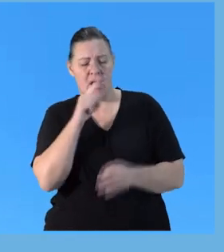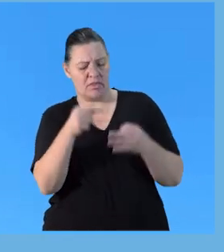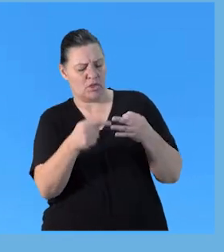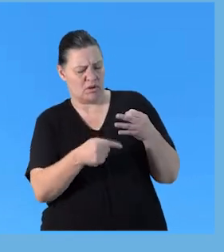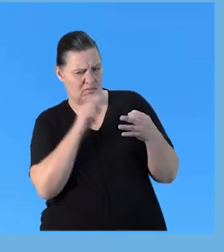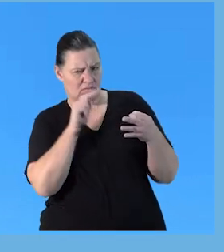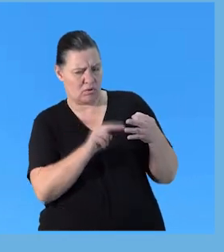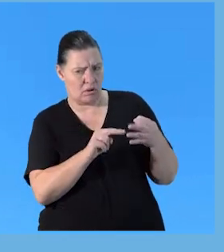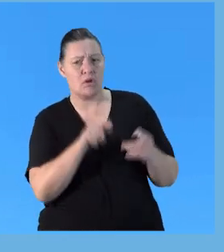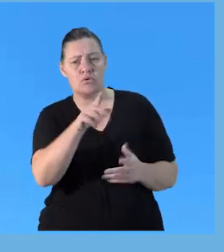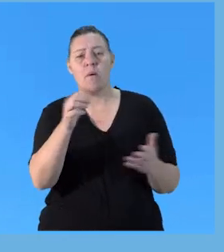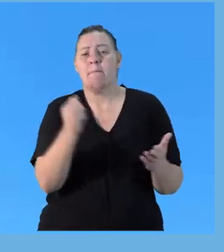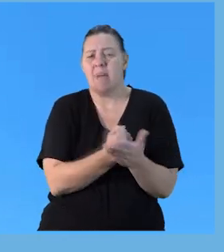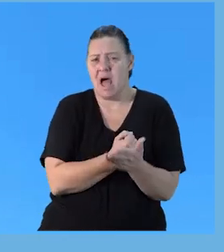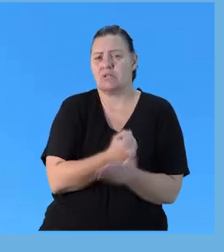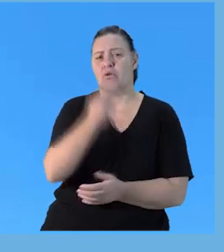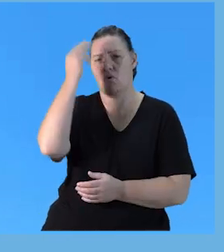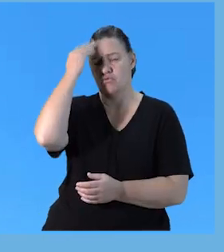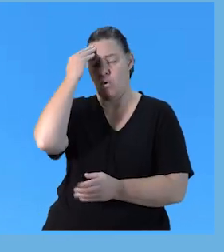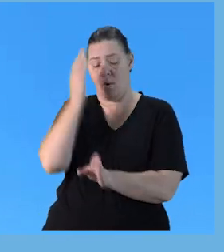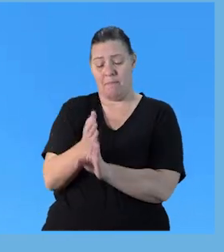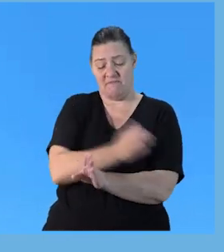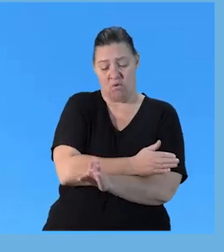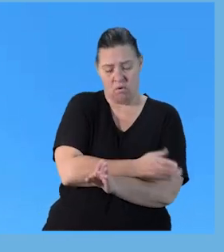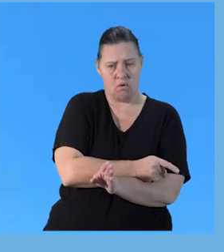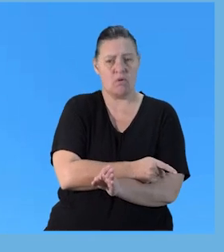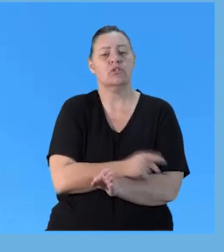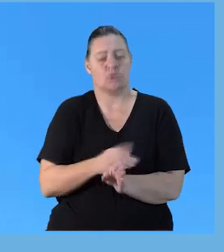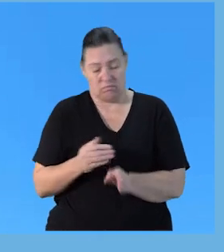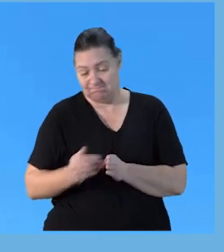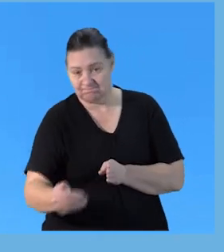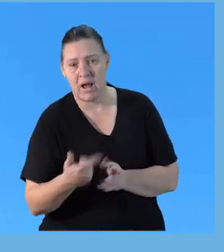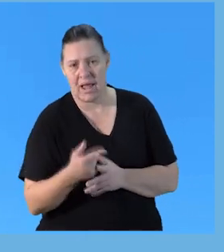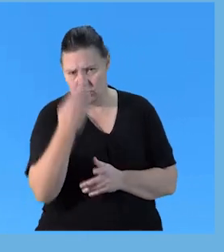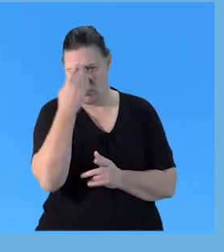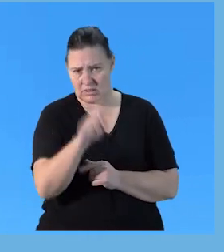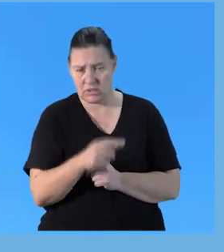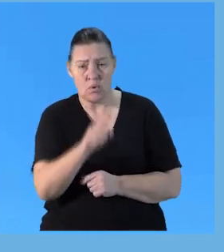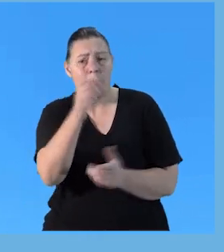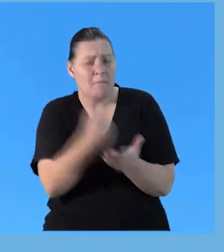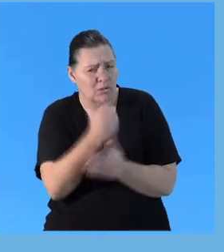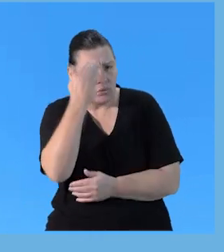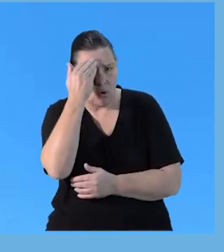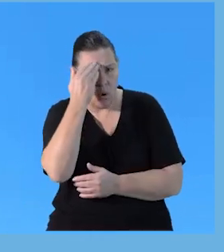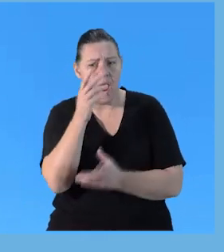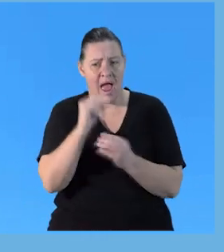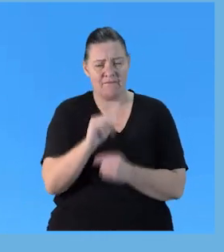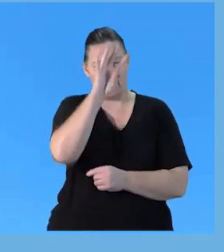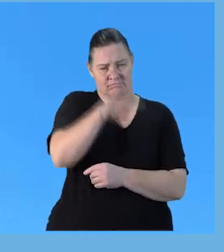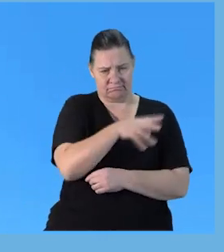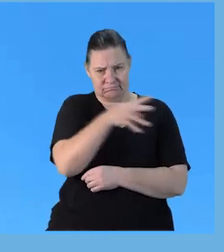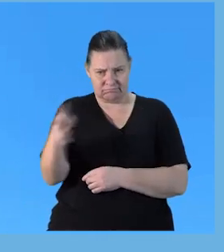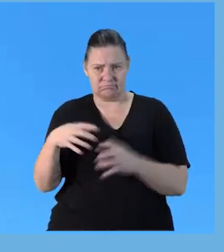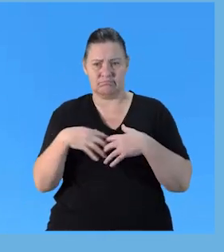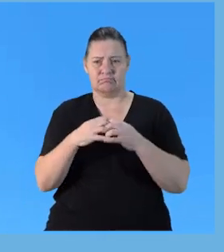and a closed switch. Remember, this is found within a wire, whereby now in your wire, you can have an open